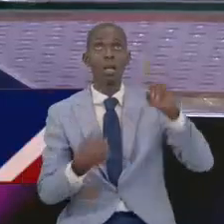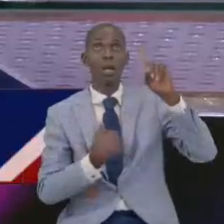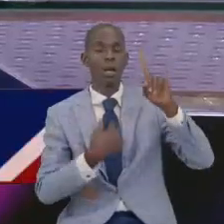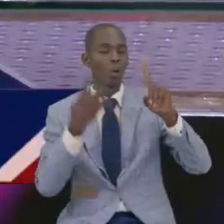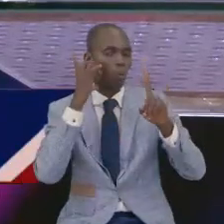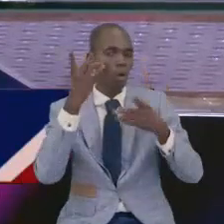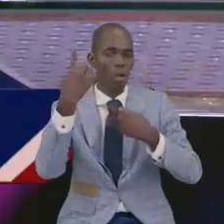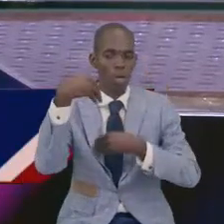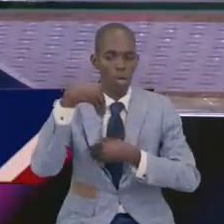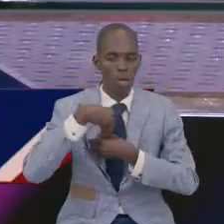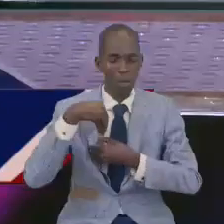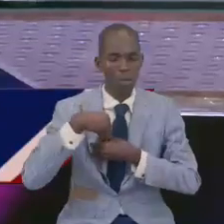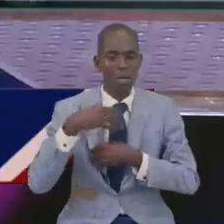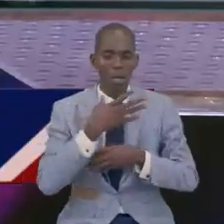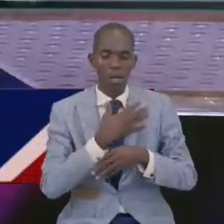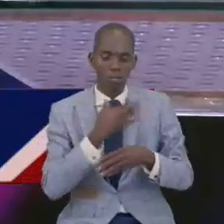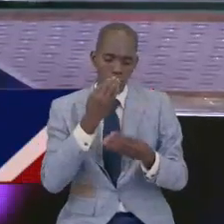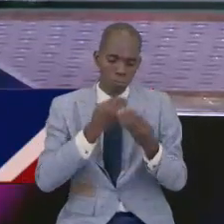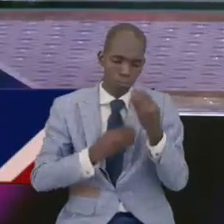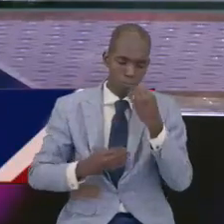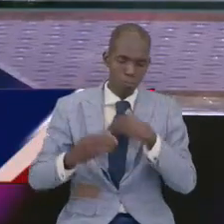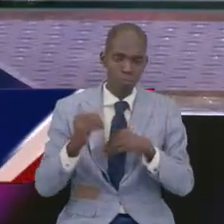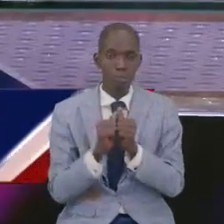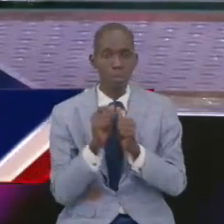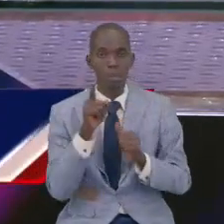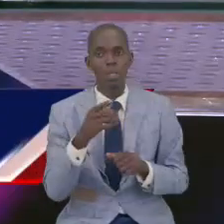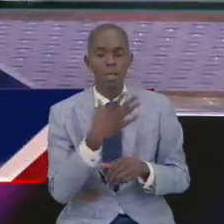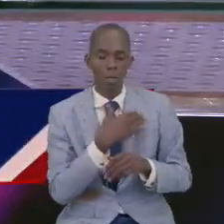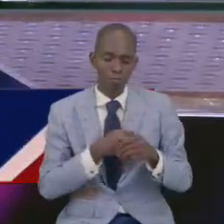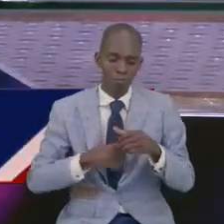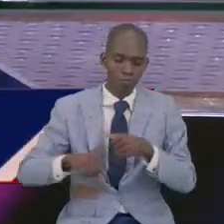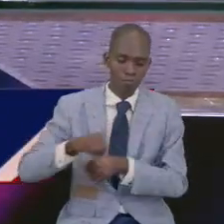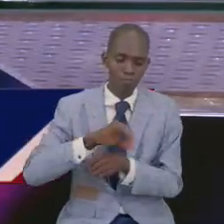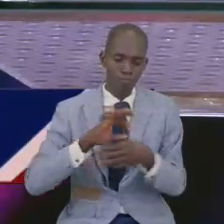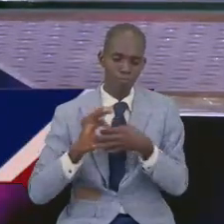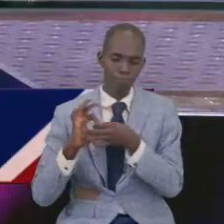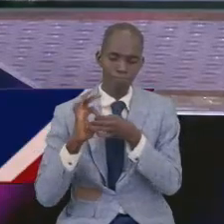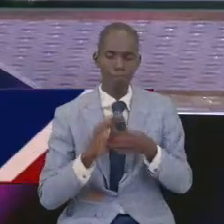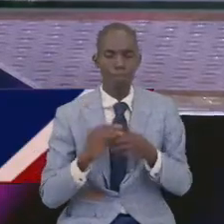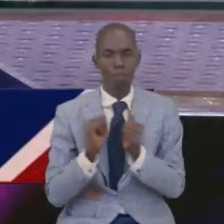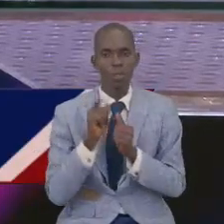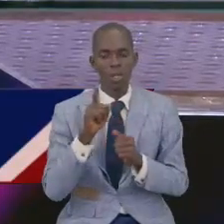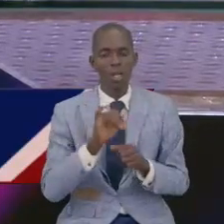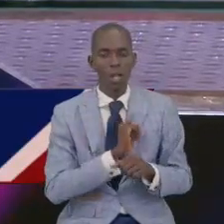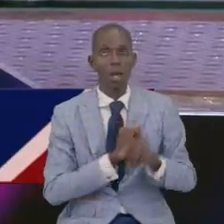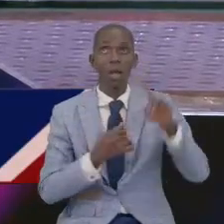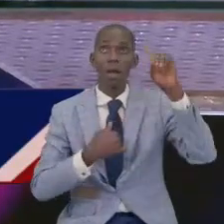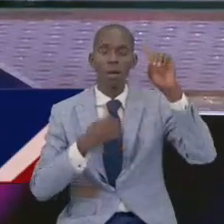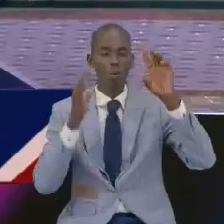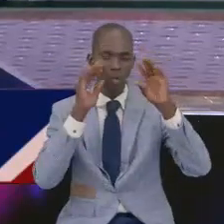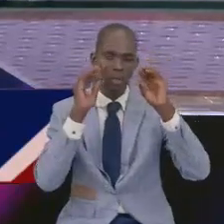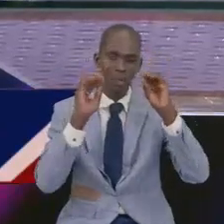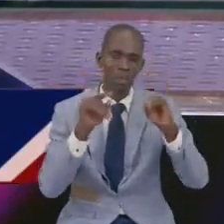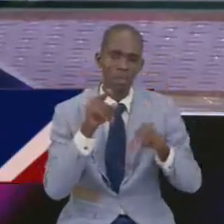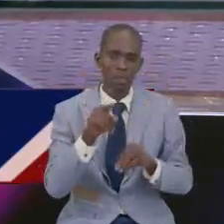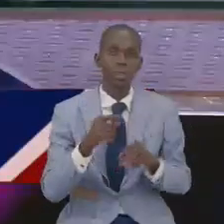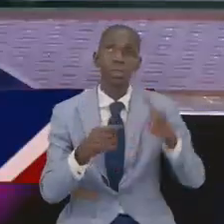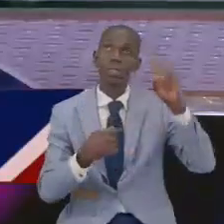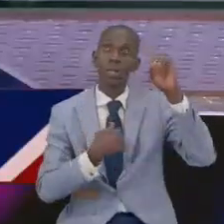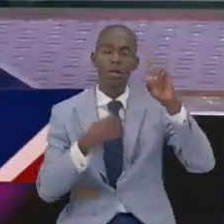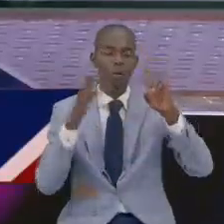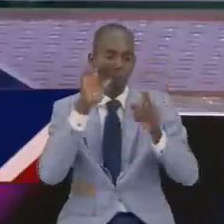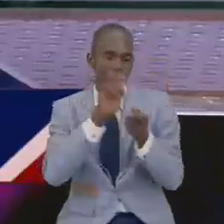in, I will sup with him, I will fellowship with him, I will teach him, I will transform him. And